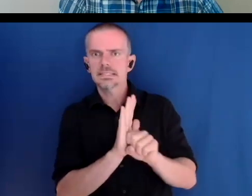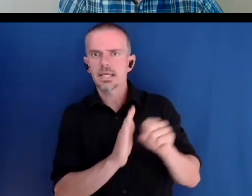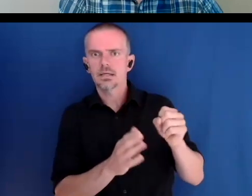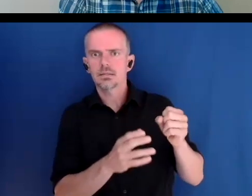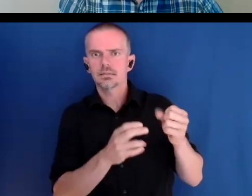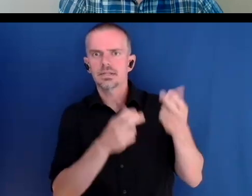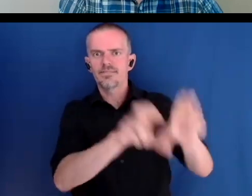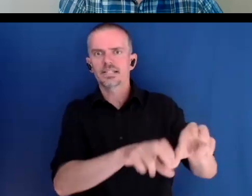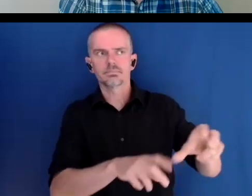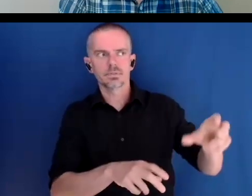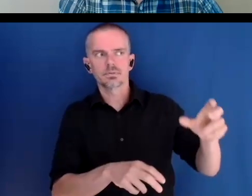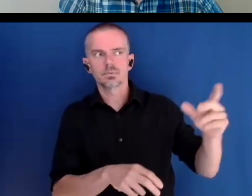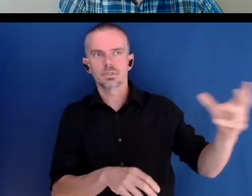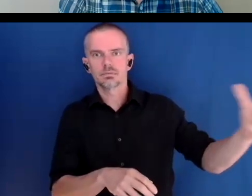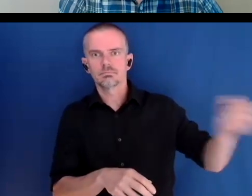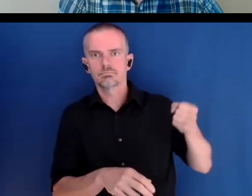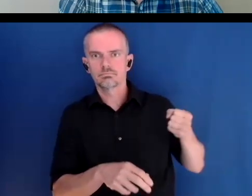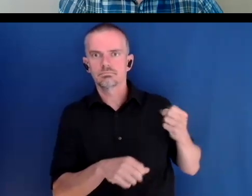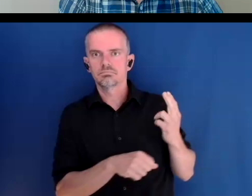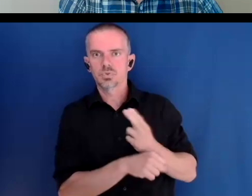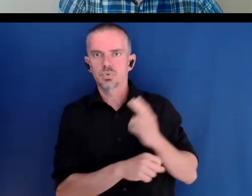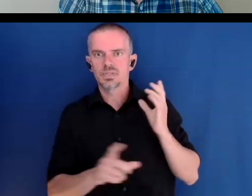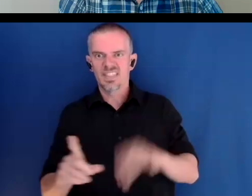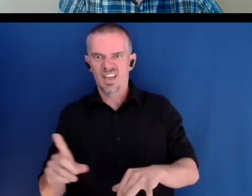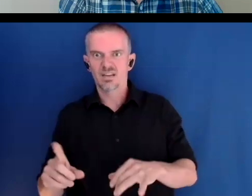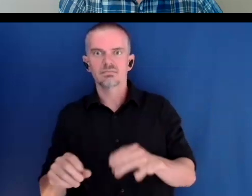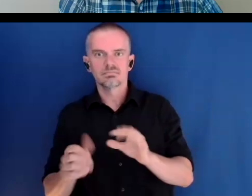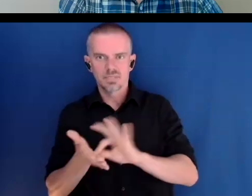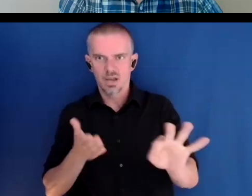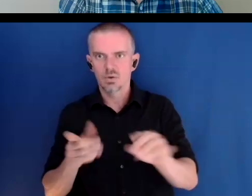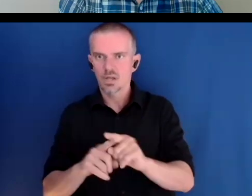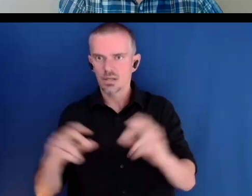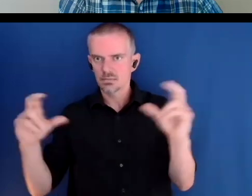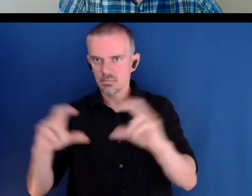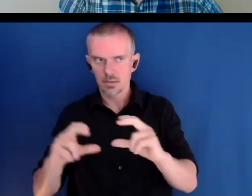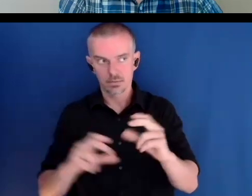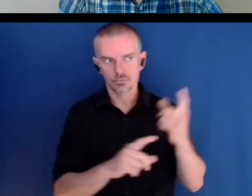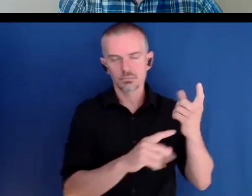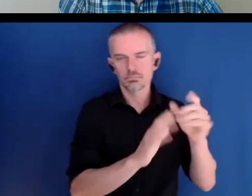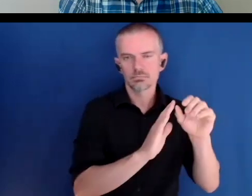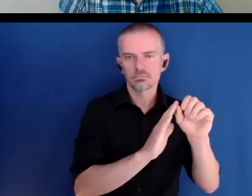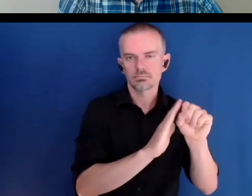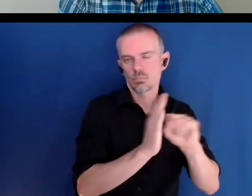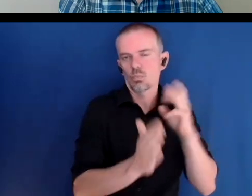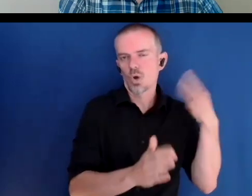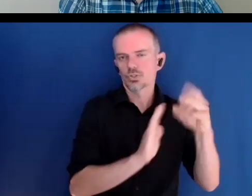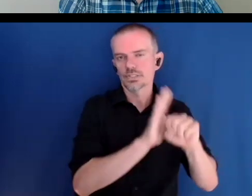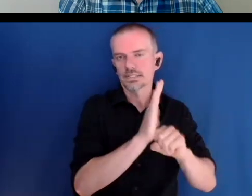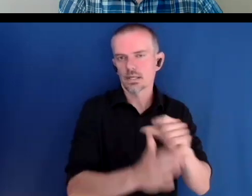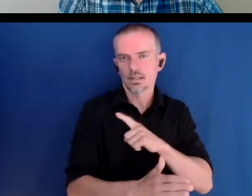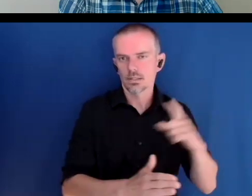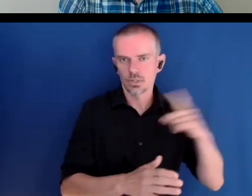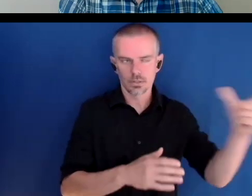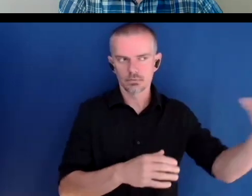state sourced funds from the Washington State Legislature, that we're able to use as match. Our work through the collaborative group, we track all